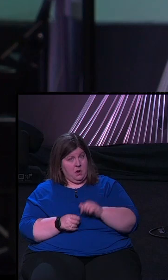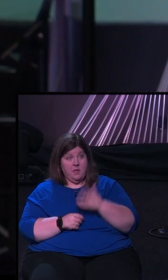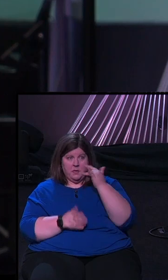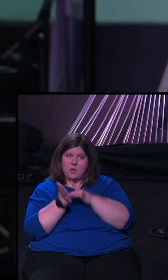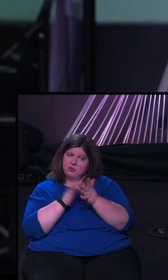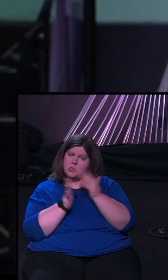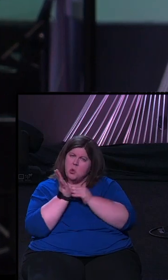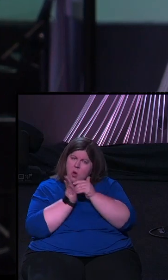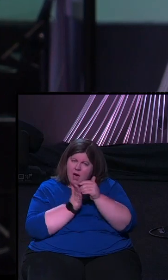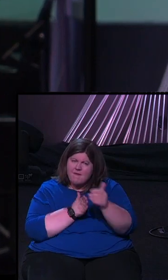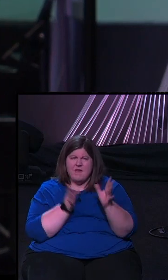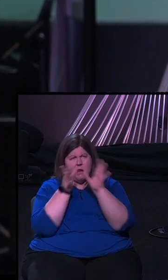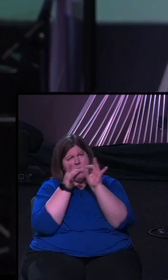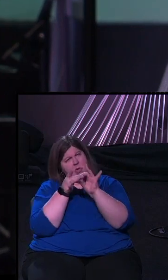much.